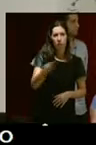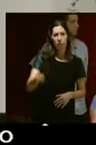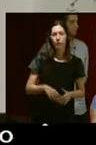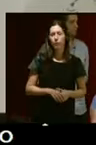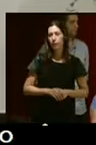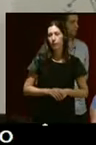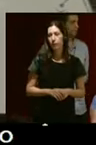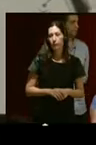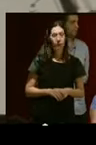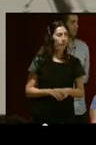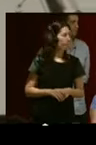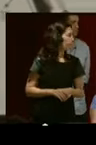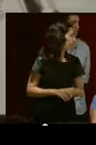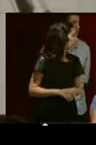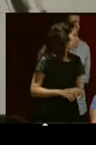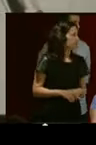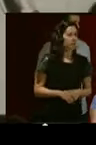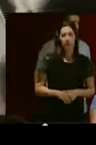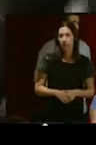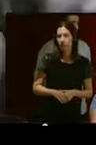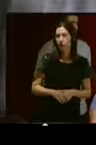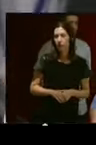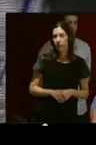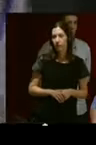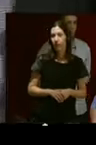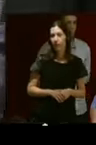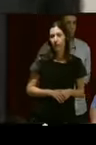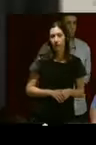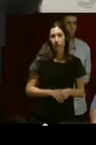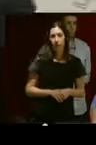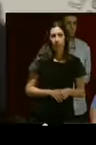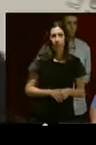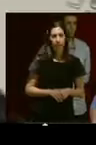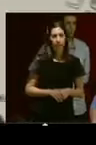very complex to set up?